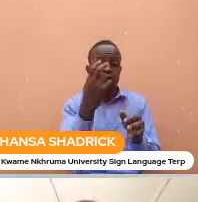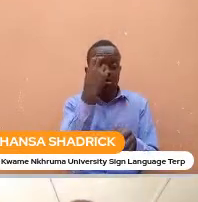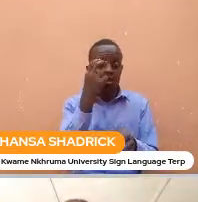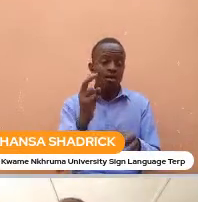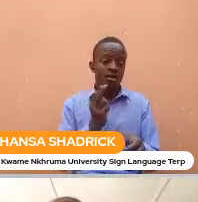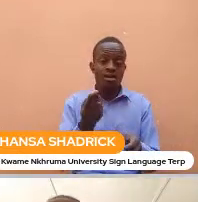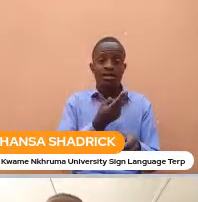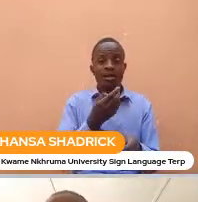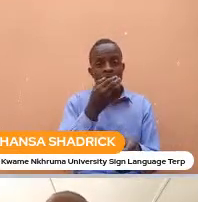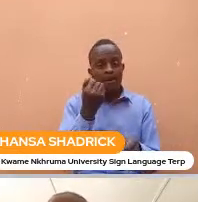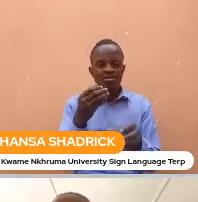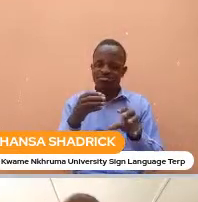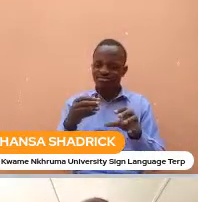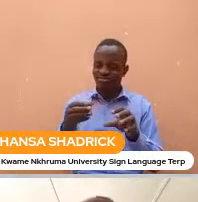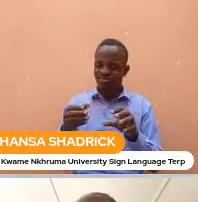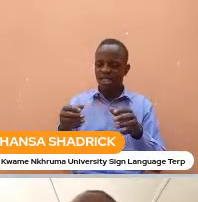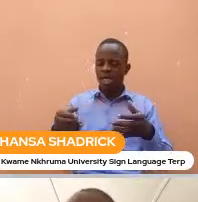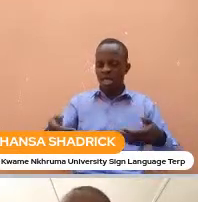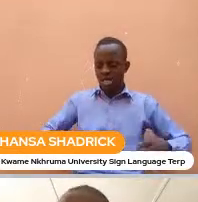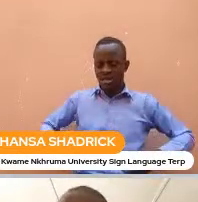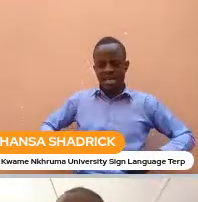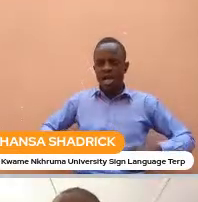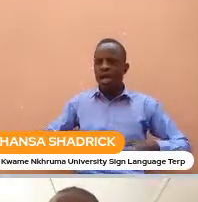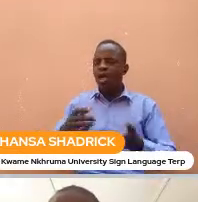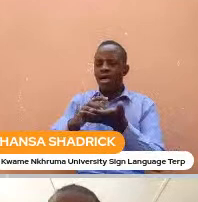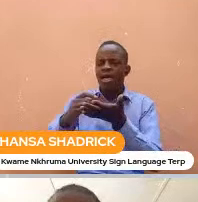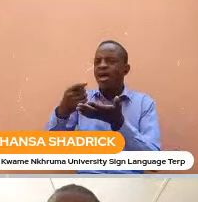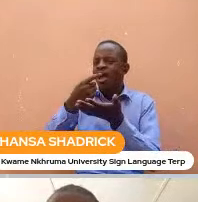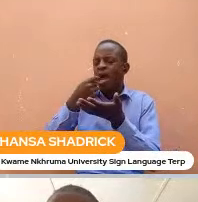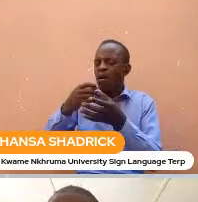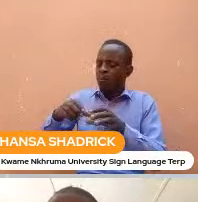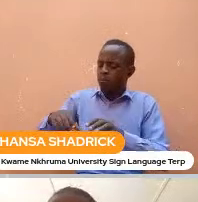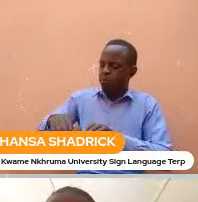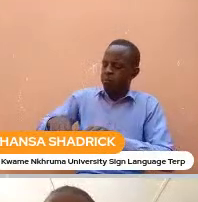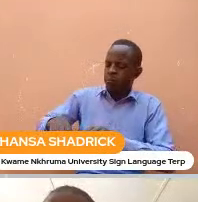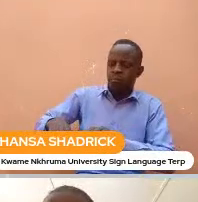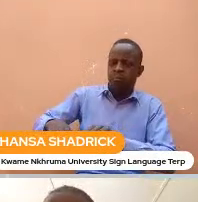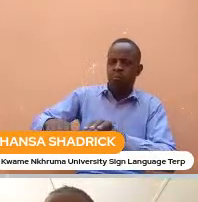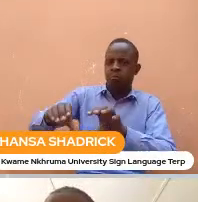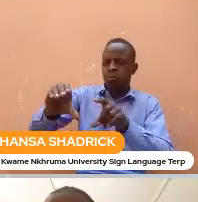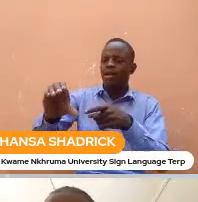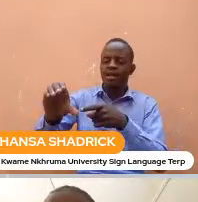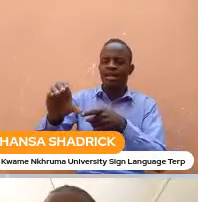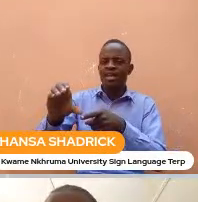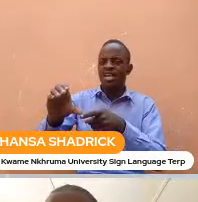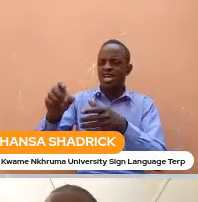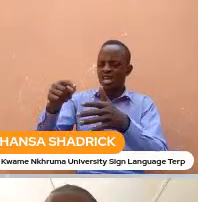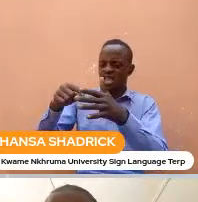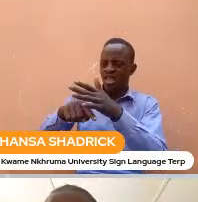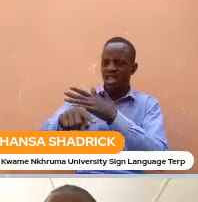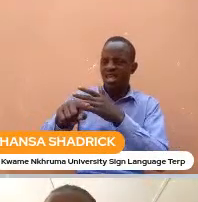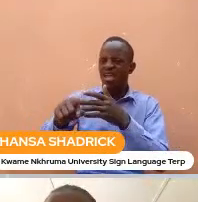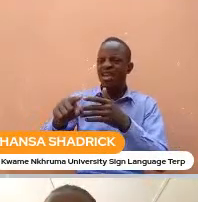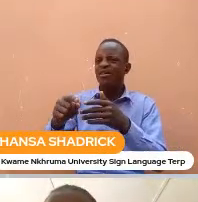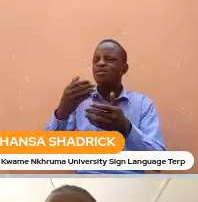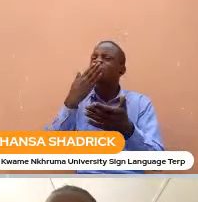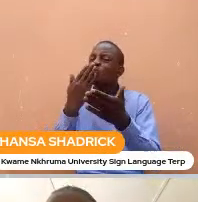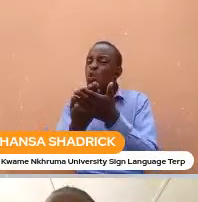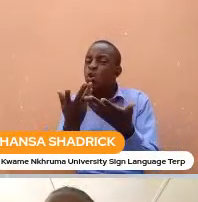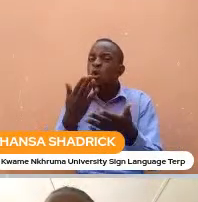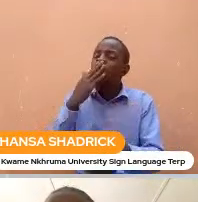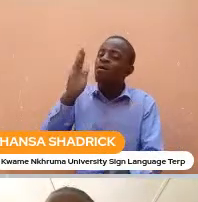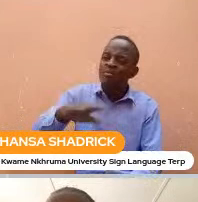of contraceptives among young people and the rightful age of accessing them. Now, you can send us your questions, your comments, or